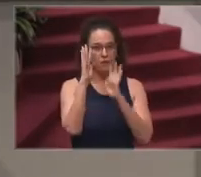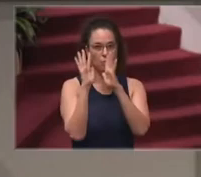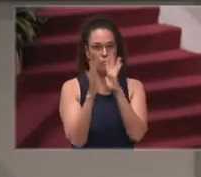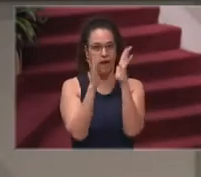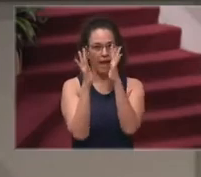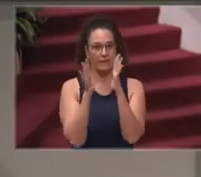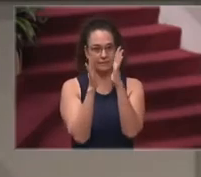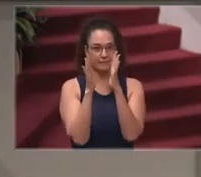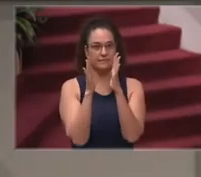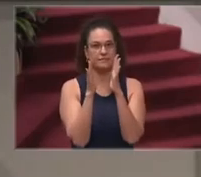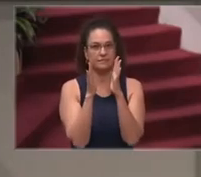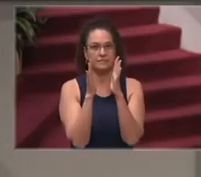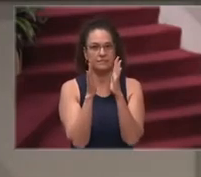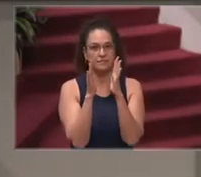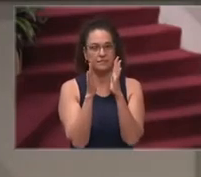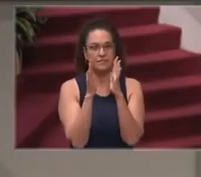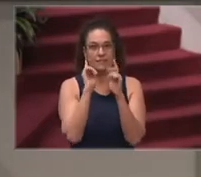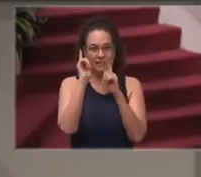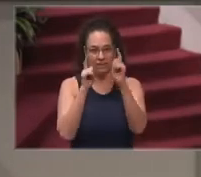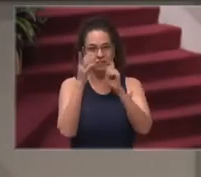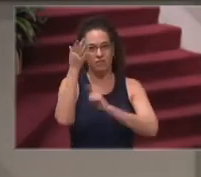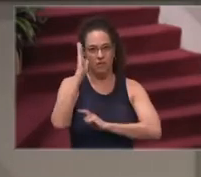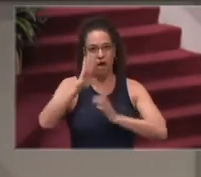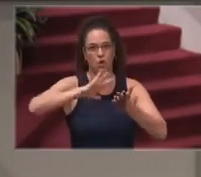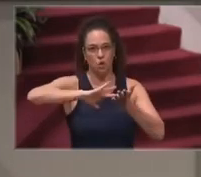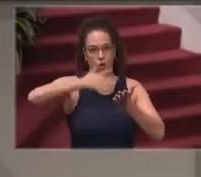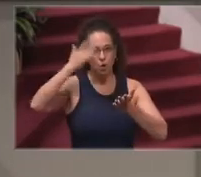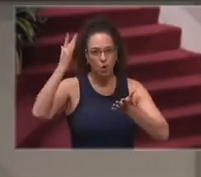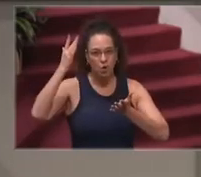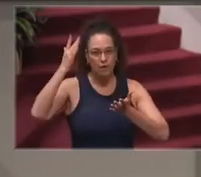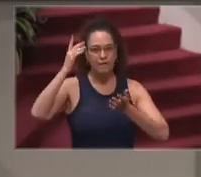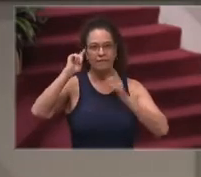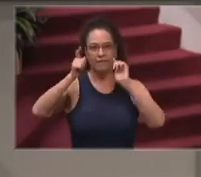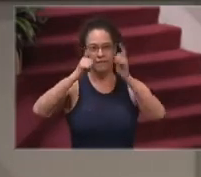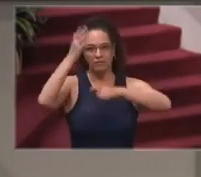praise, the glory, and the